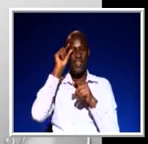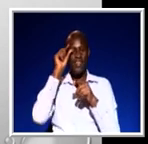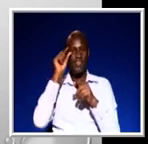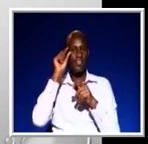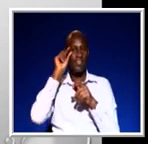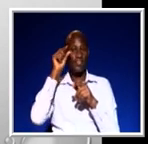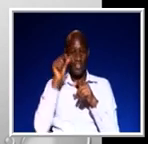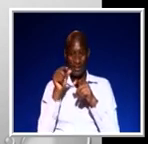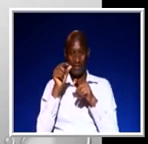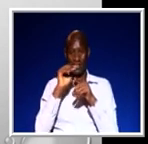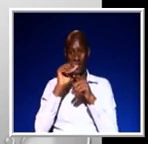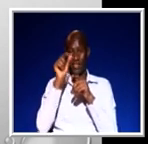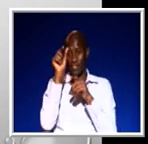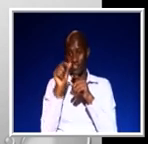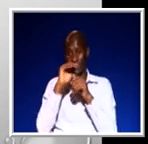lenses.